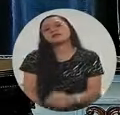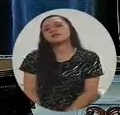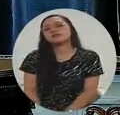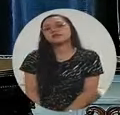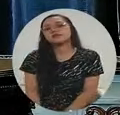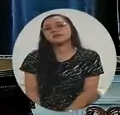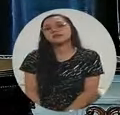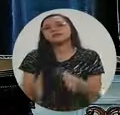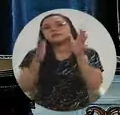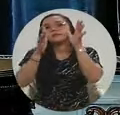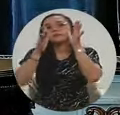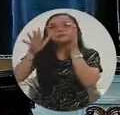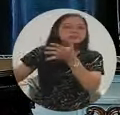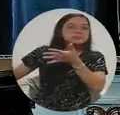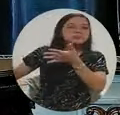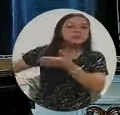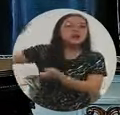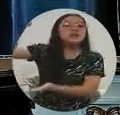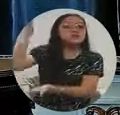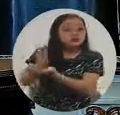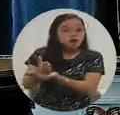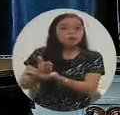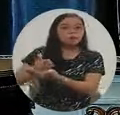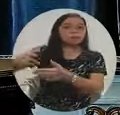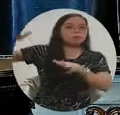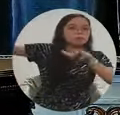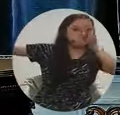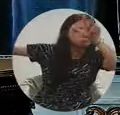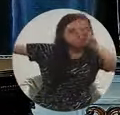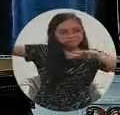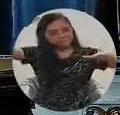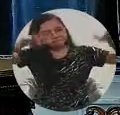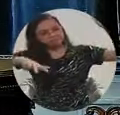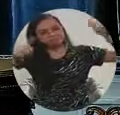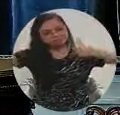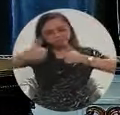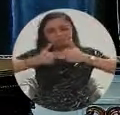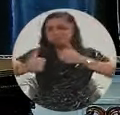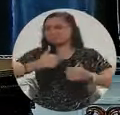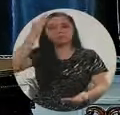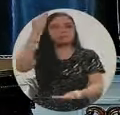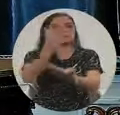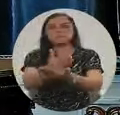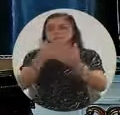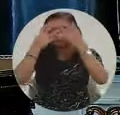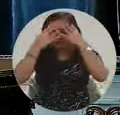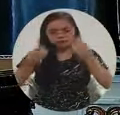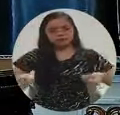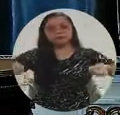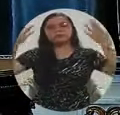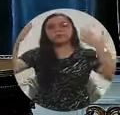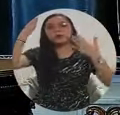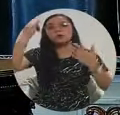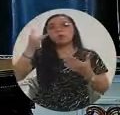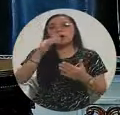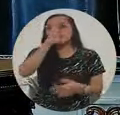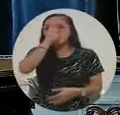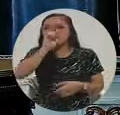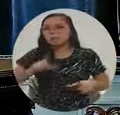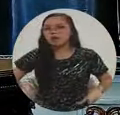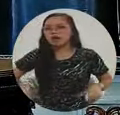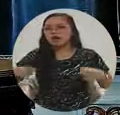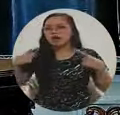least, resist competing influences that will destroy your journey and take away